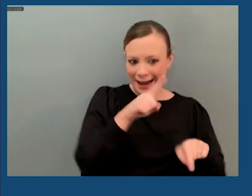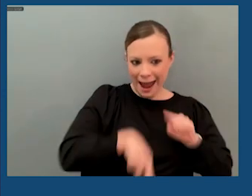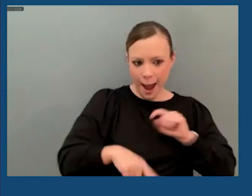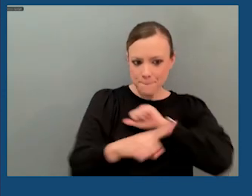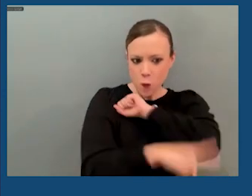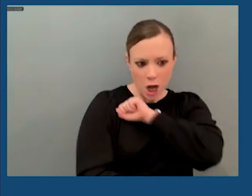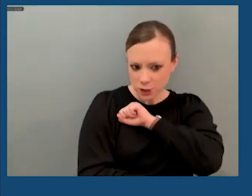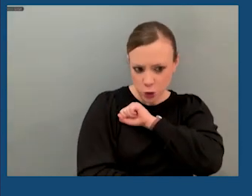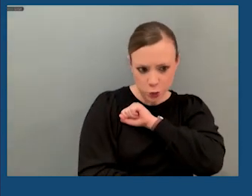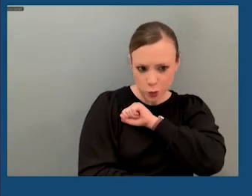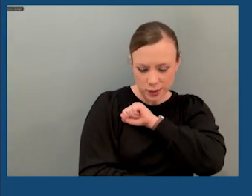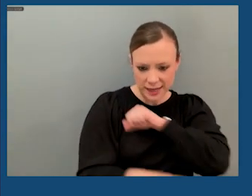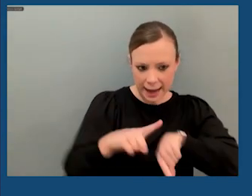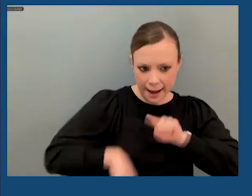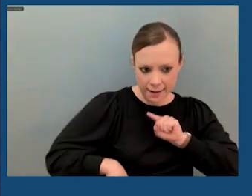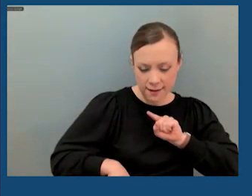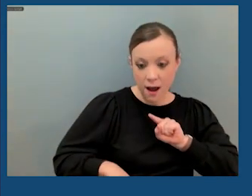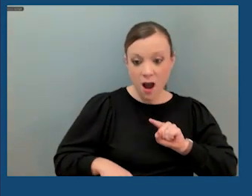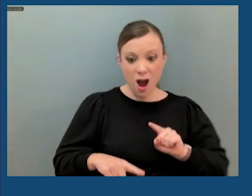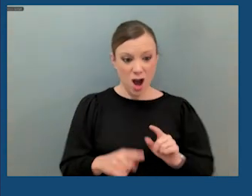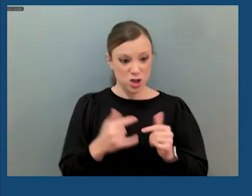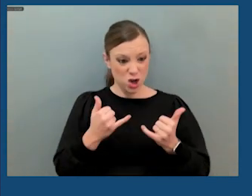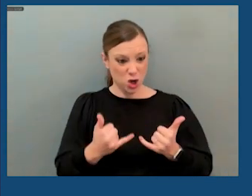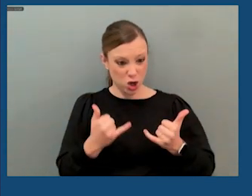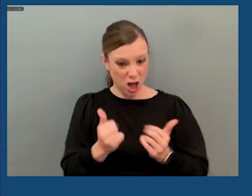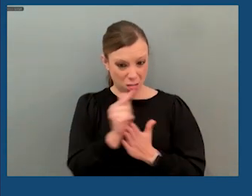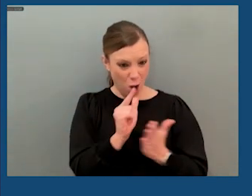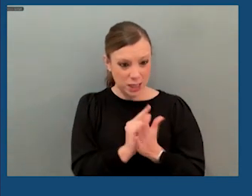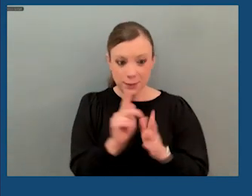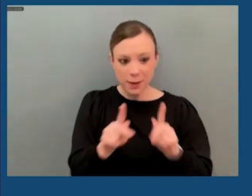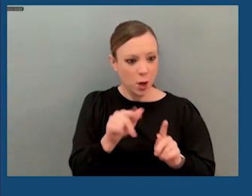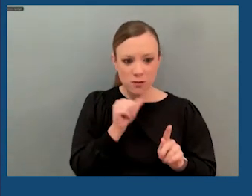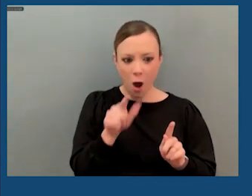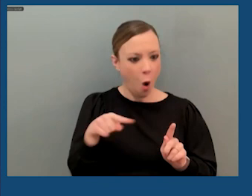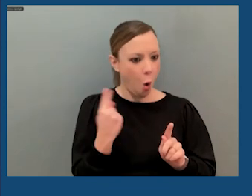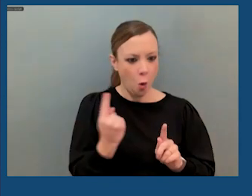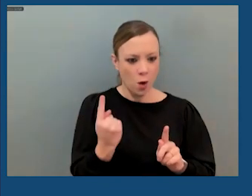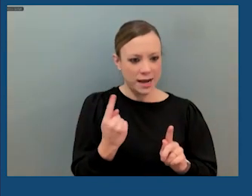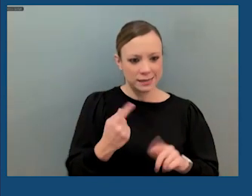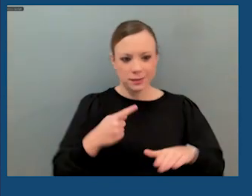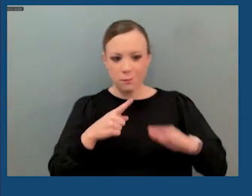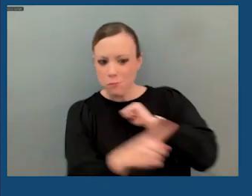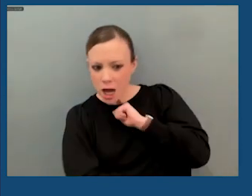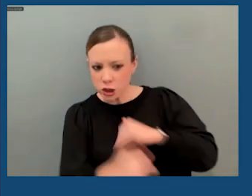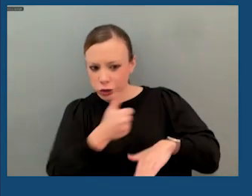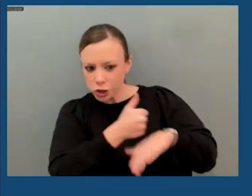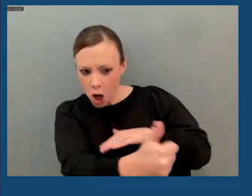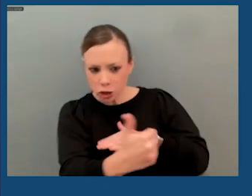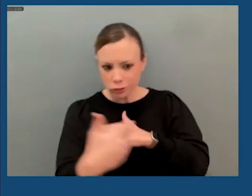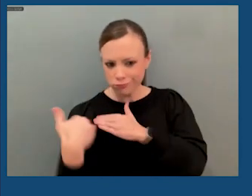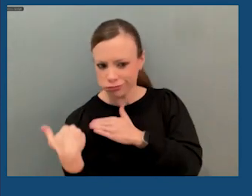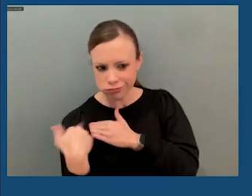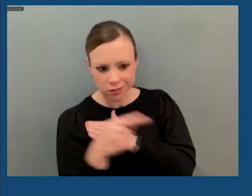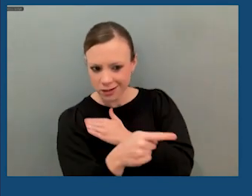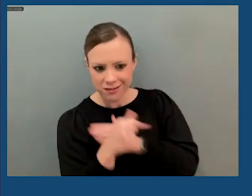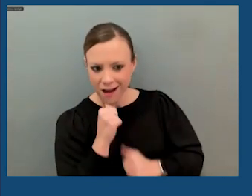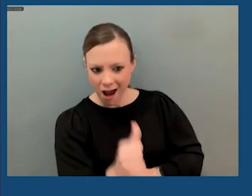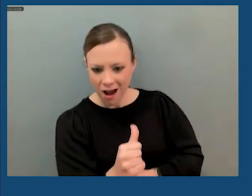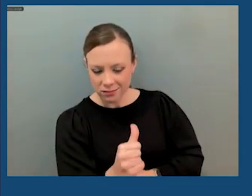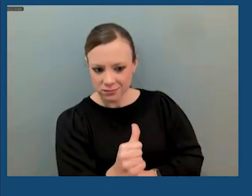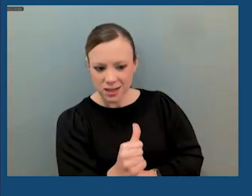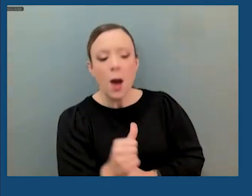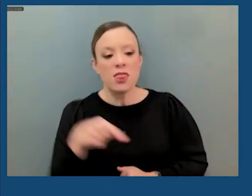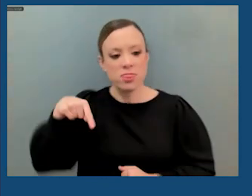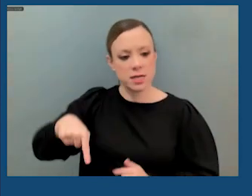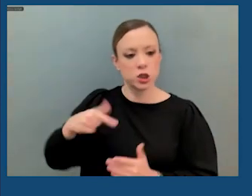laws, people are not always being held accountable for the intention of their crimes, and this law is going to change